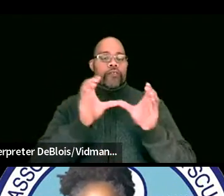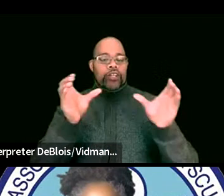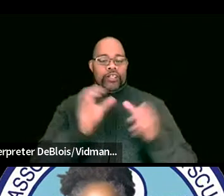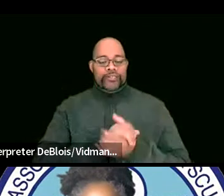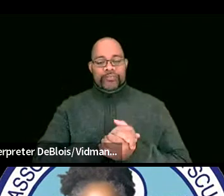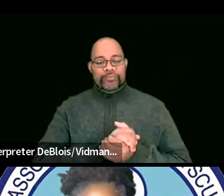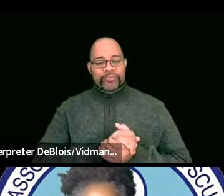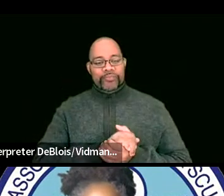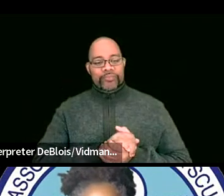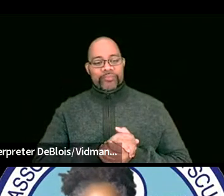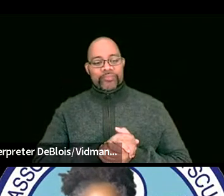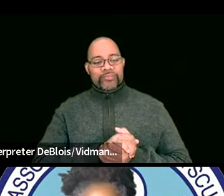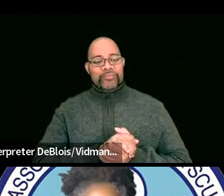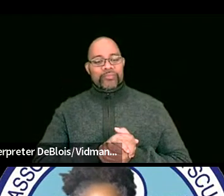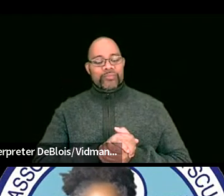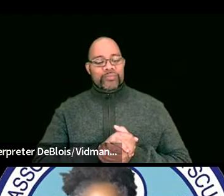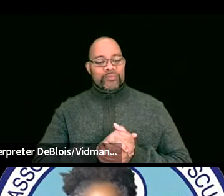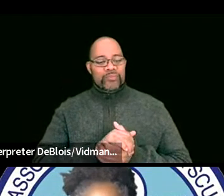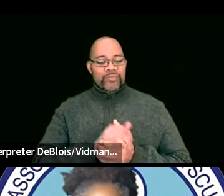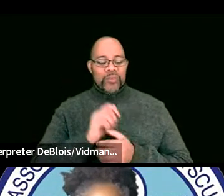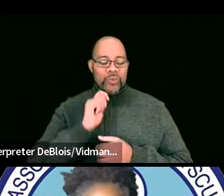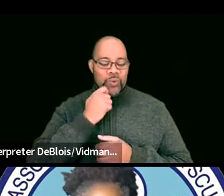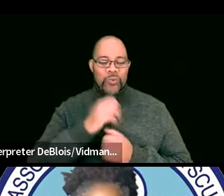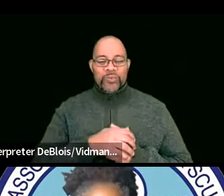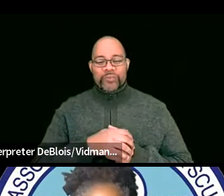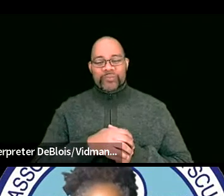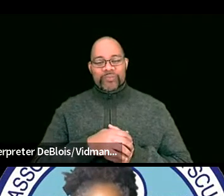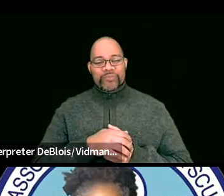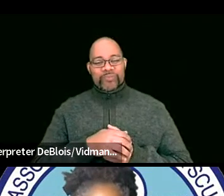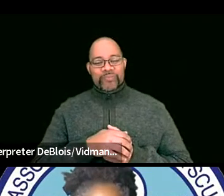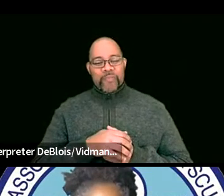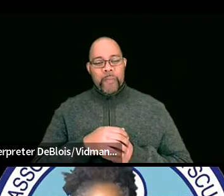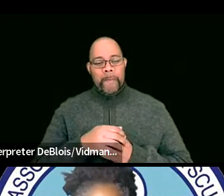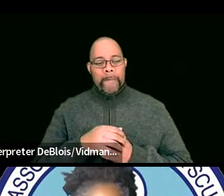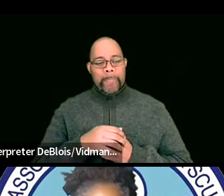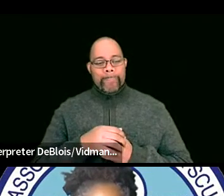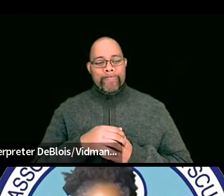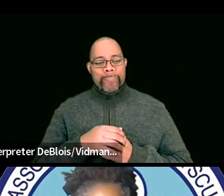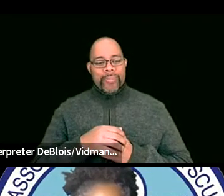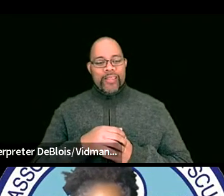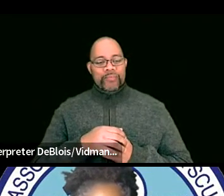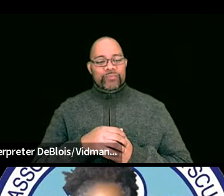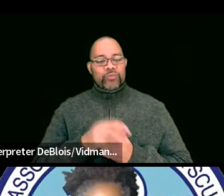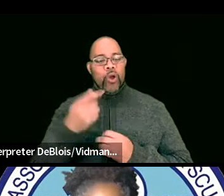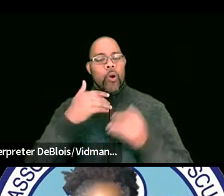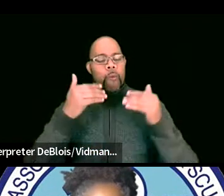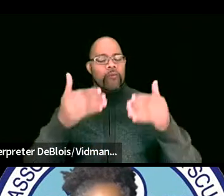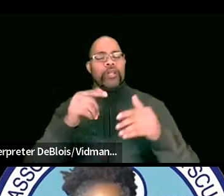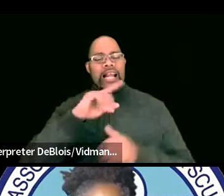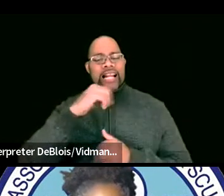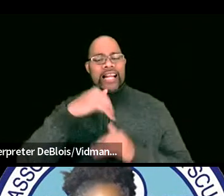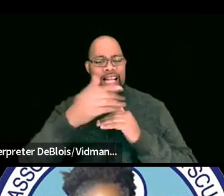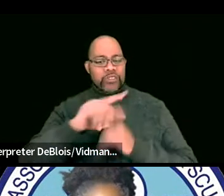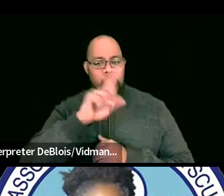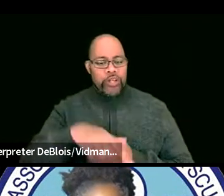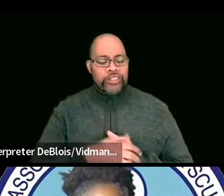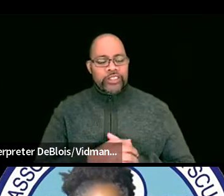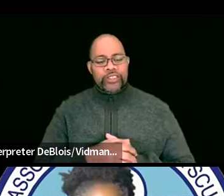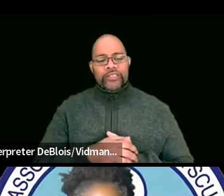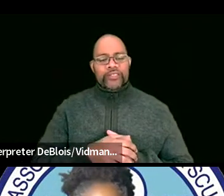certification. Sweet. Yep. All right, so we're going to move on to our next question.